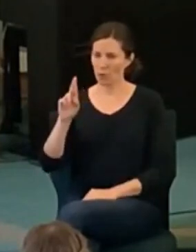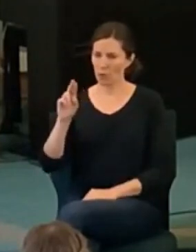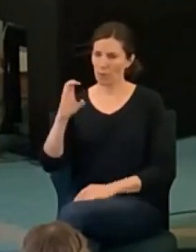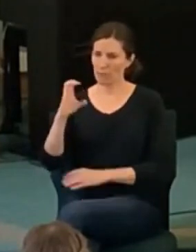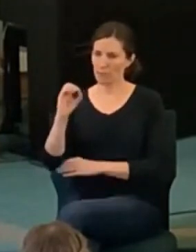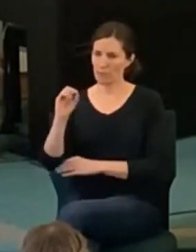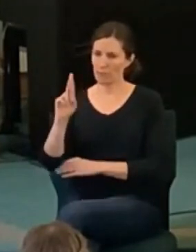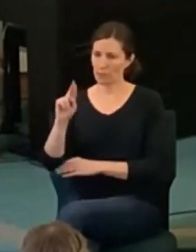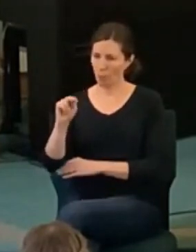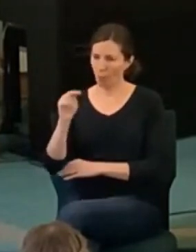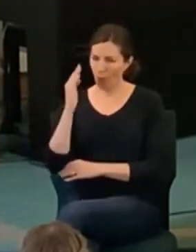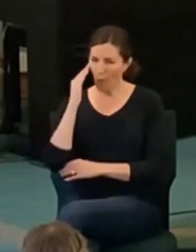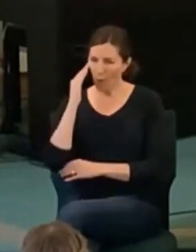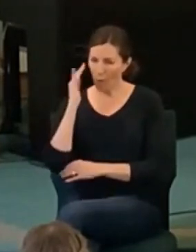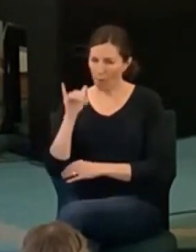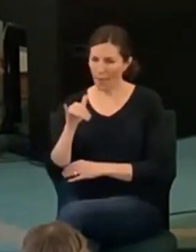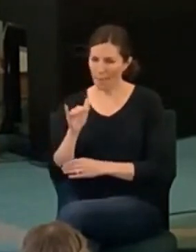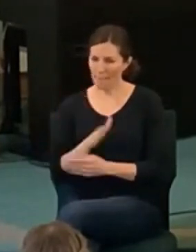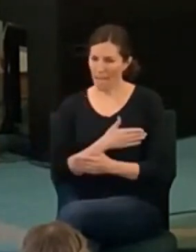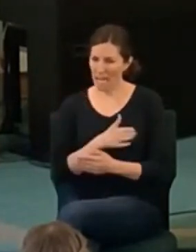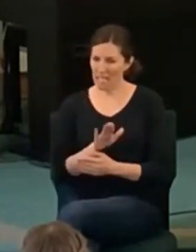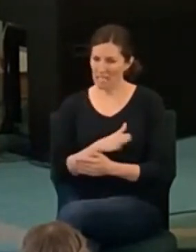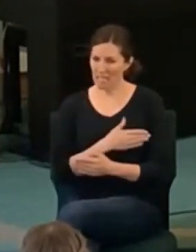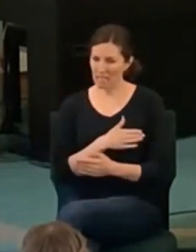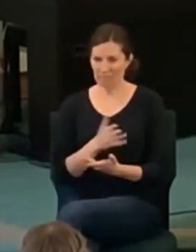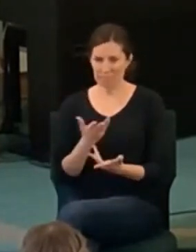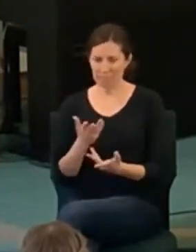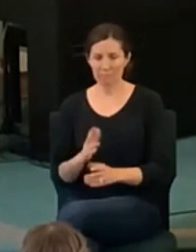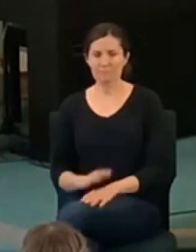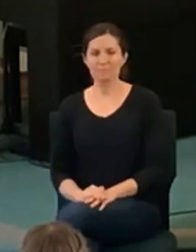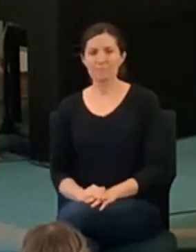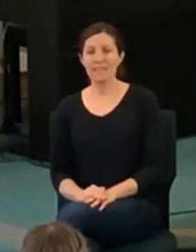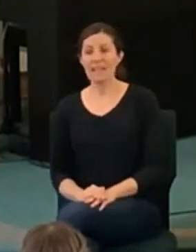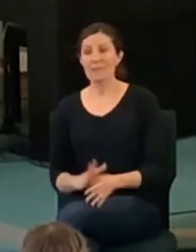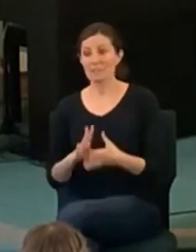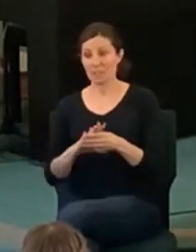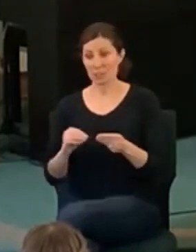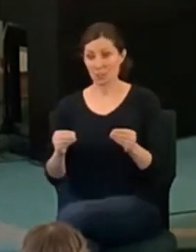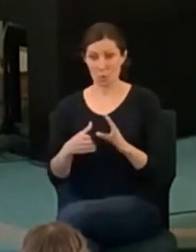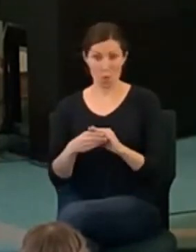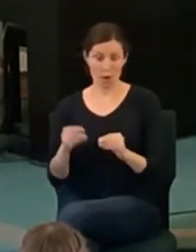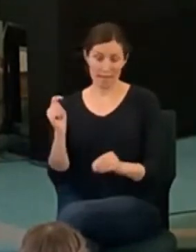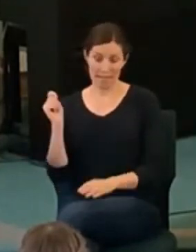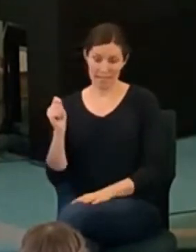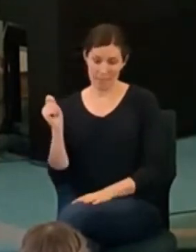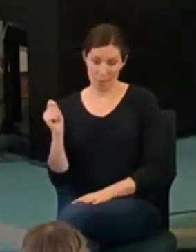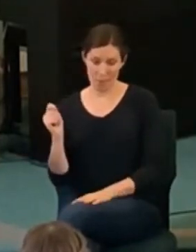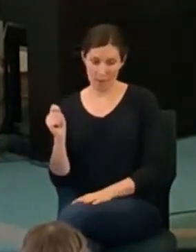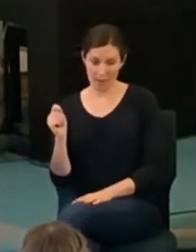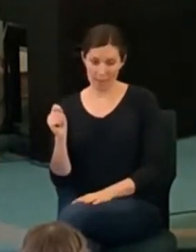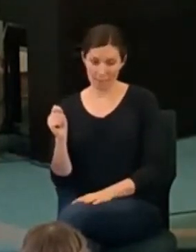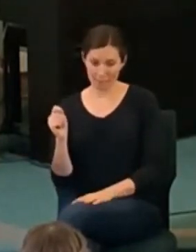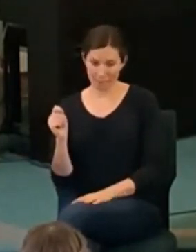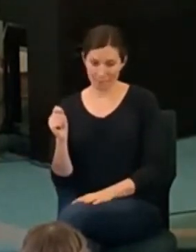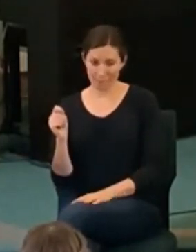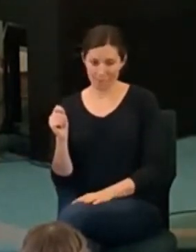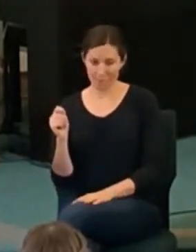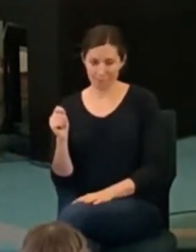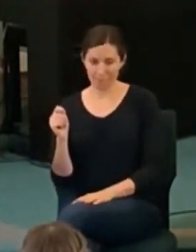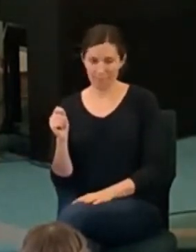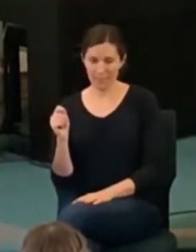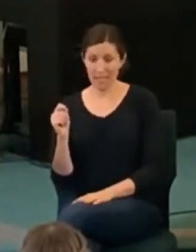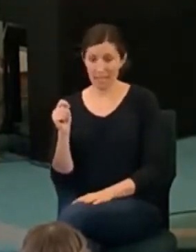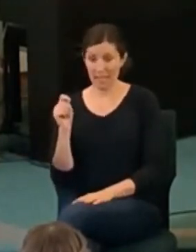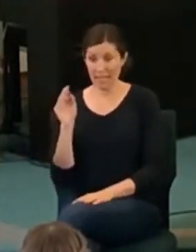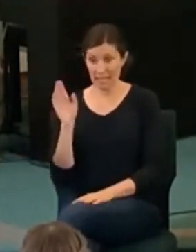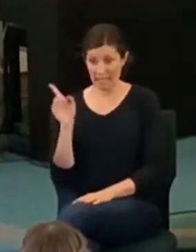up our time together, I was reminded of Brian Head Welch this week. You might know his story. He was one of